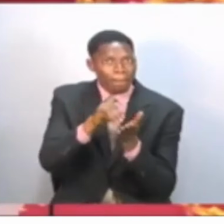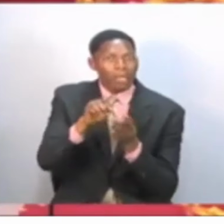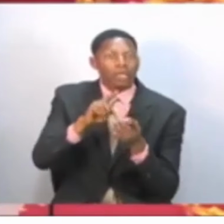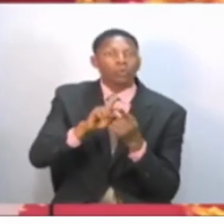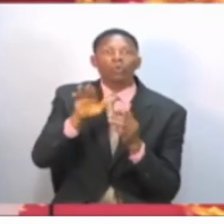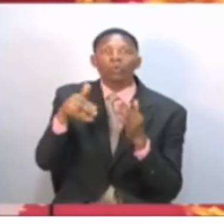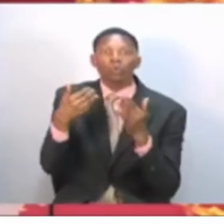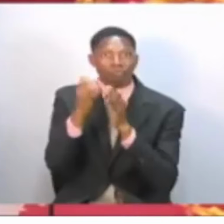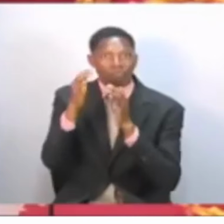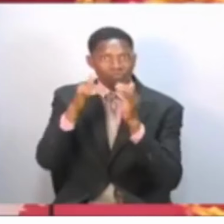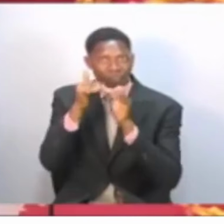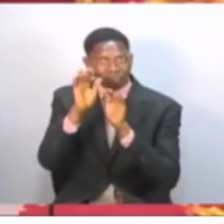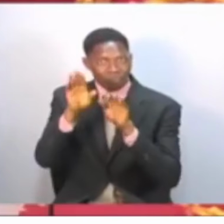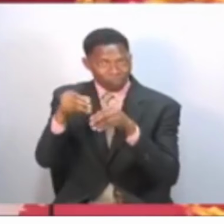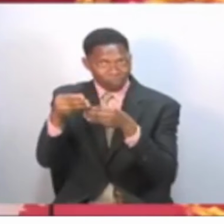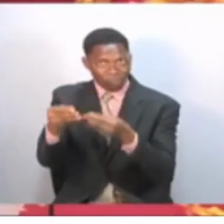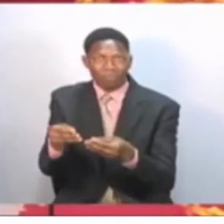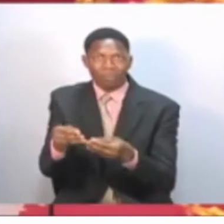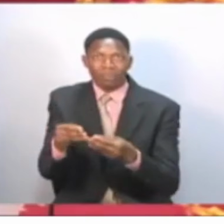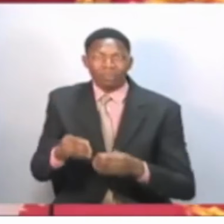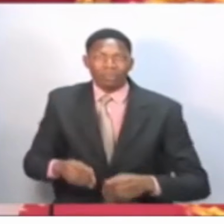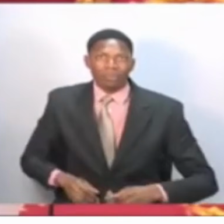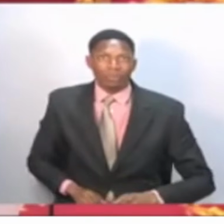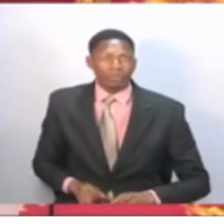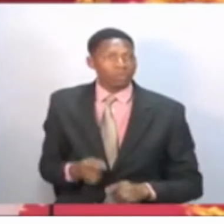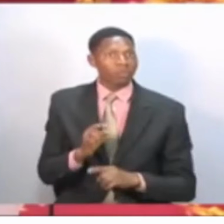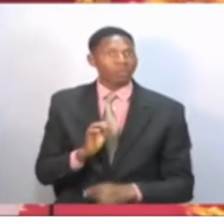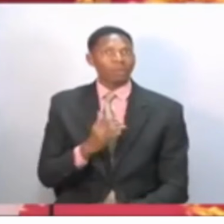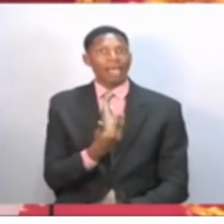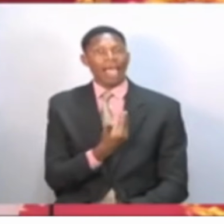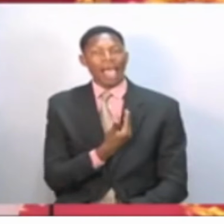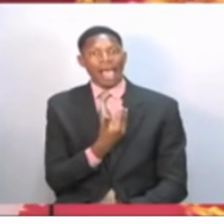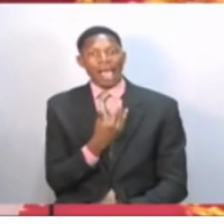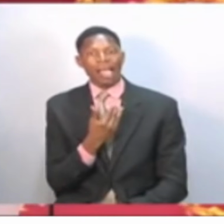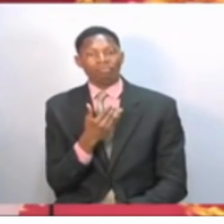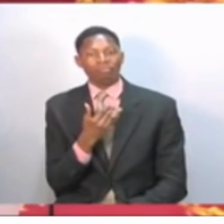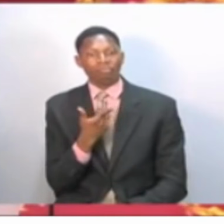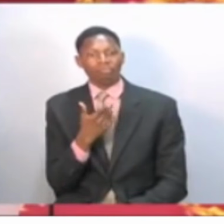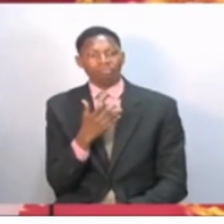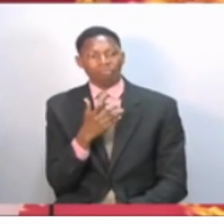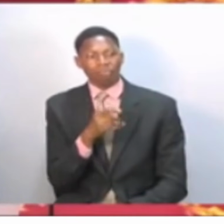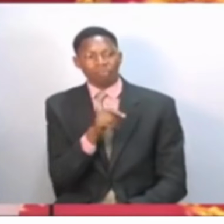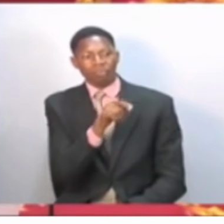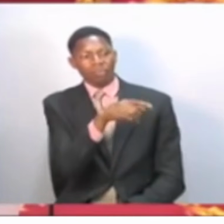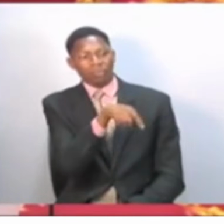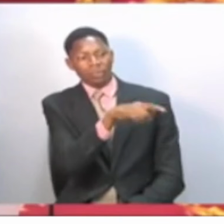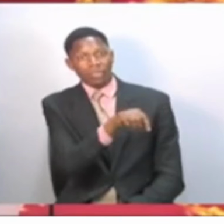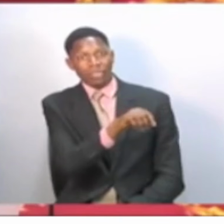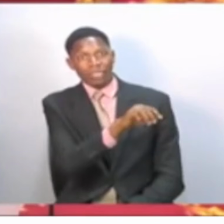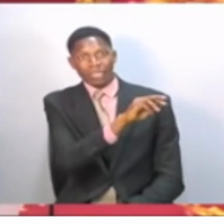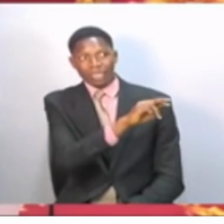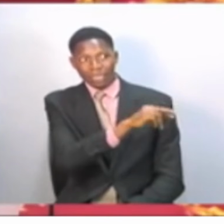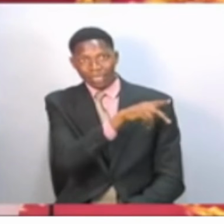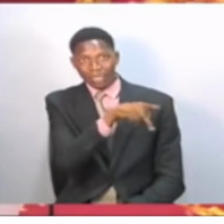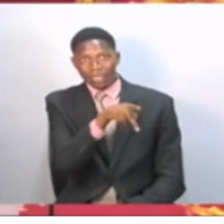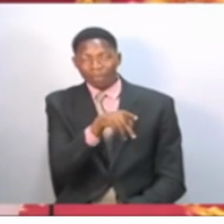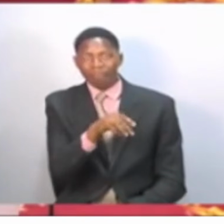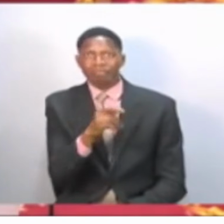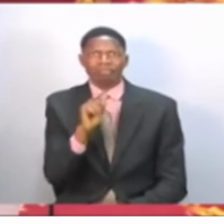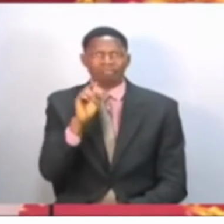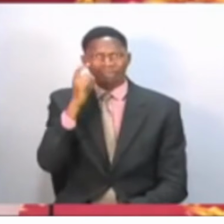or inherited from our brothers from the other side. The government has not